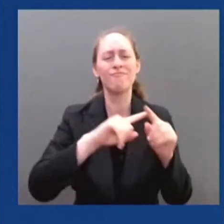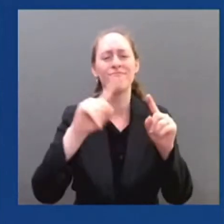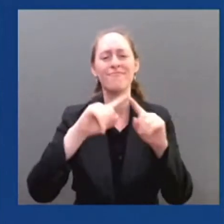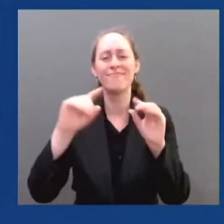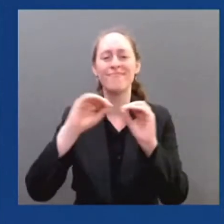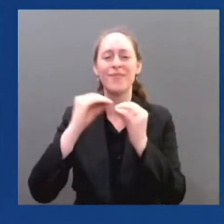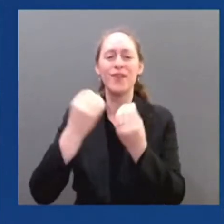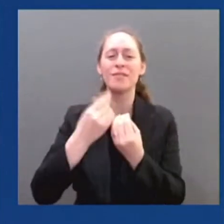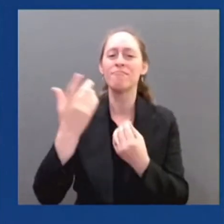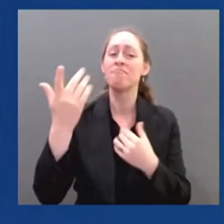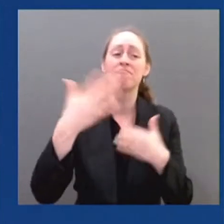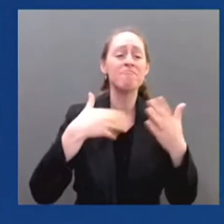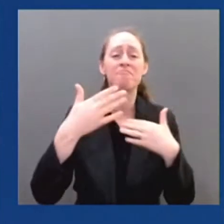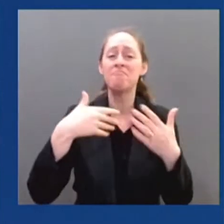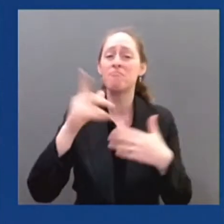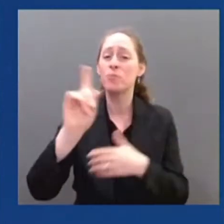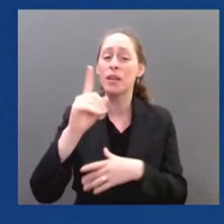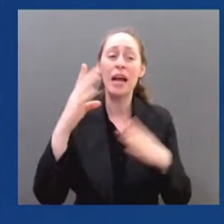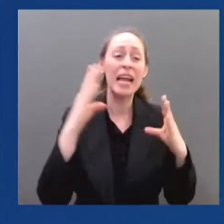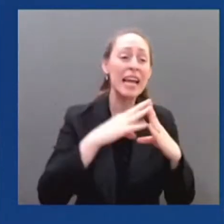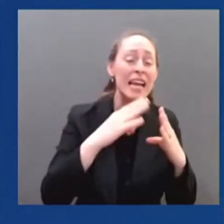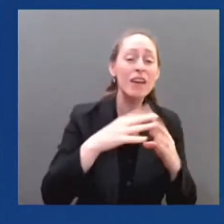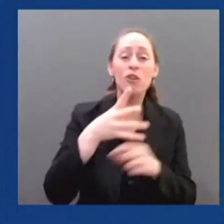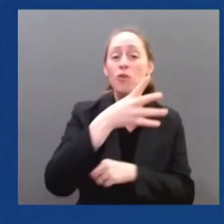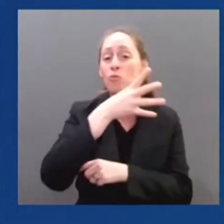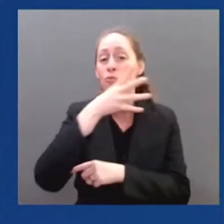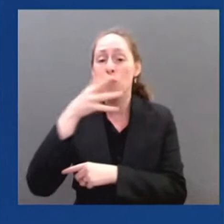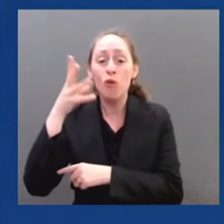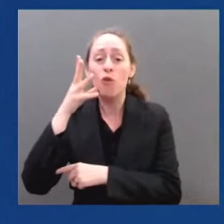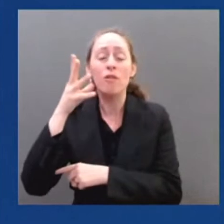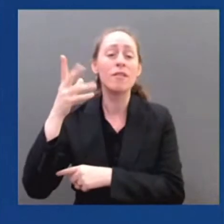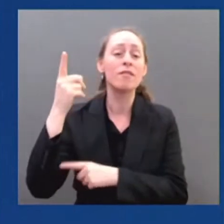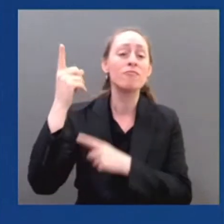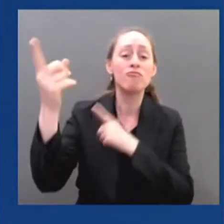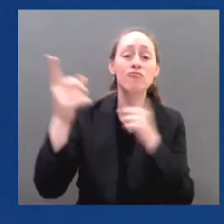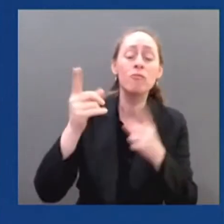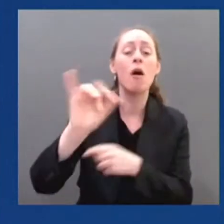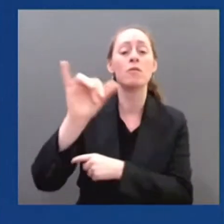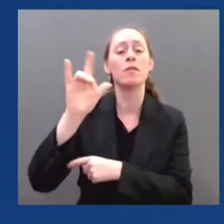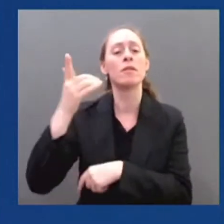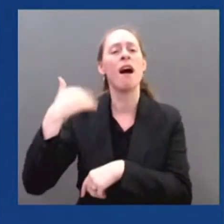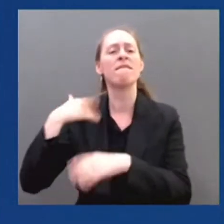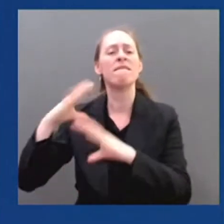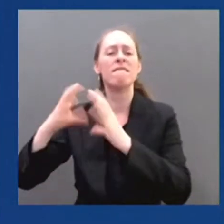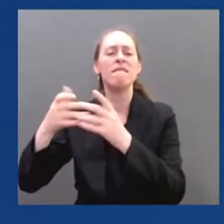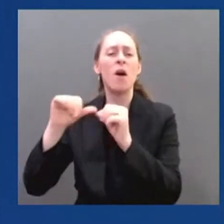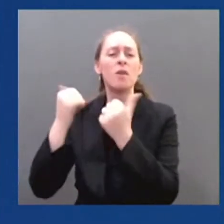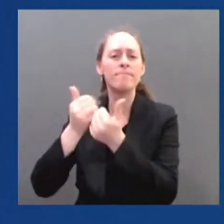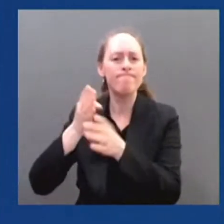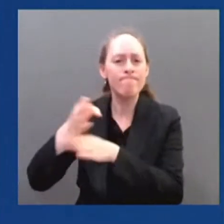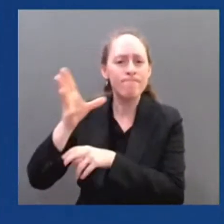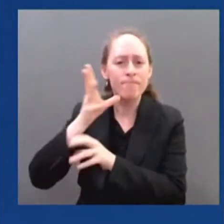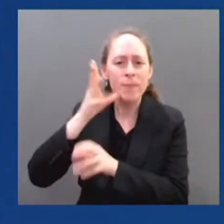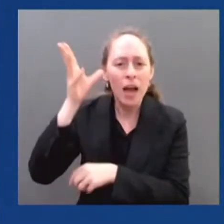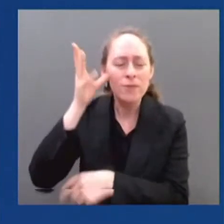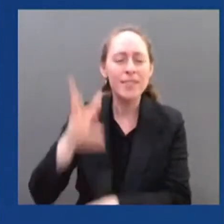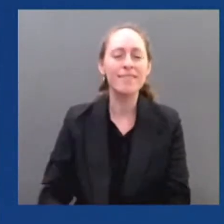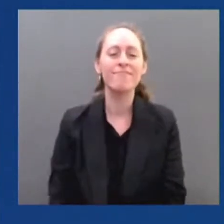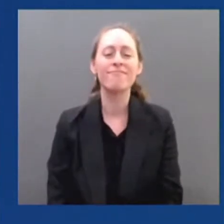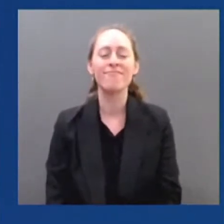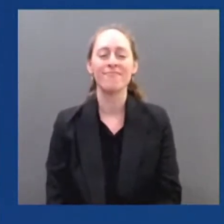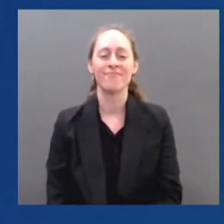Parent-Teacher Association, the Cobb Institute of the National Medical Association. Both of them have been great partners. We've also started